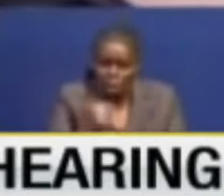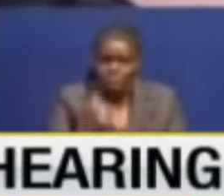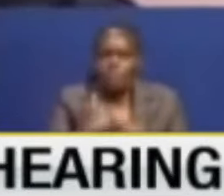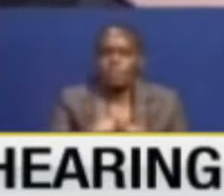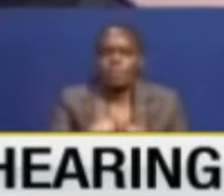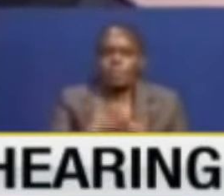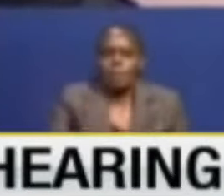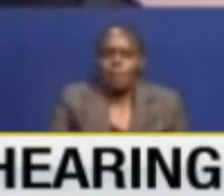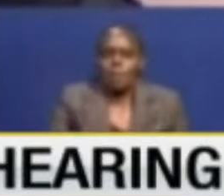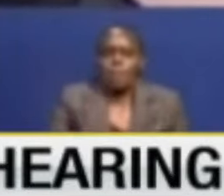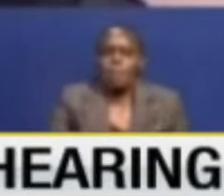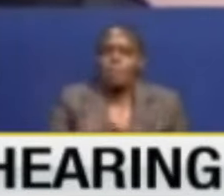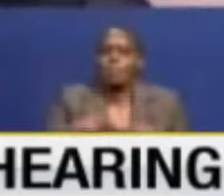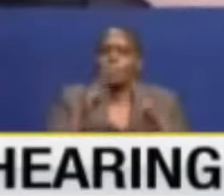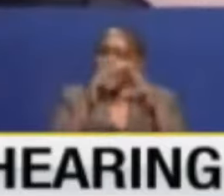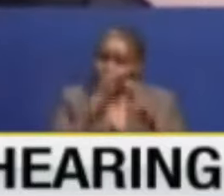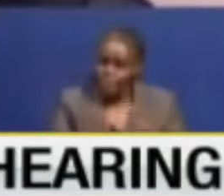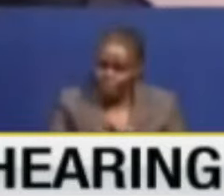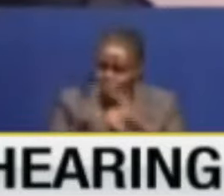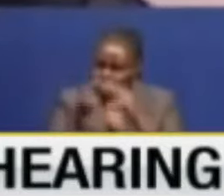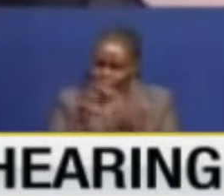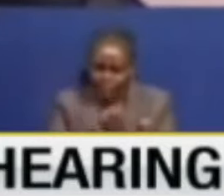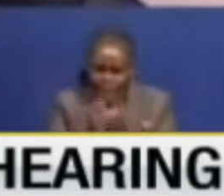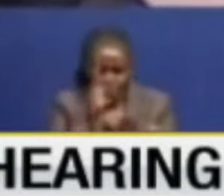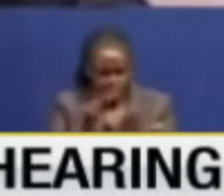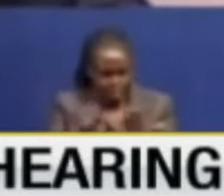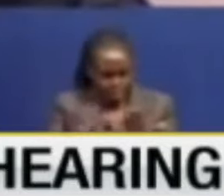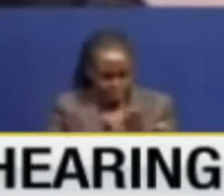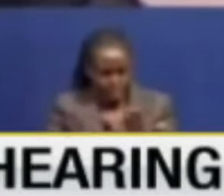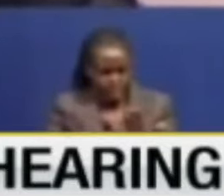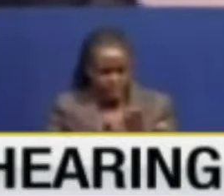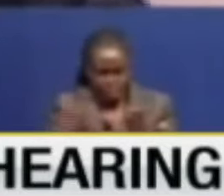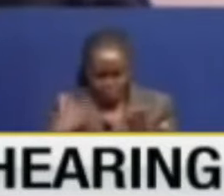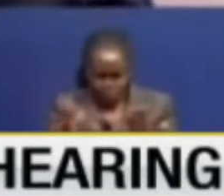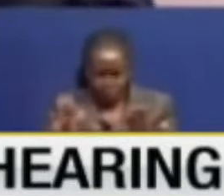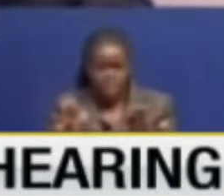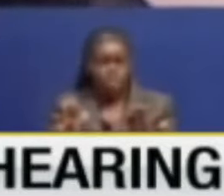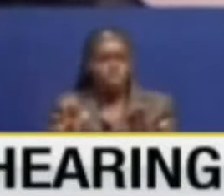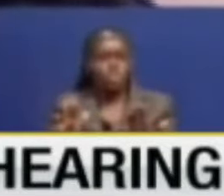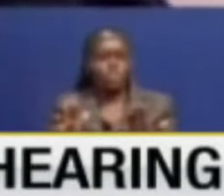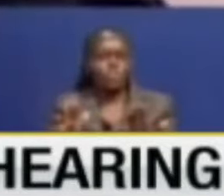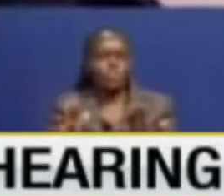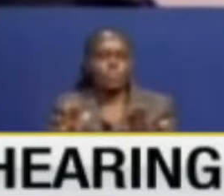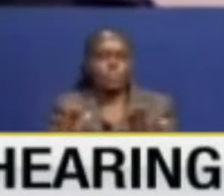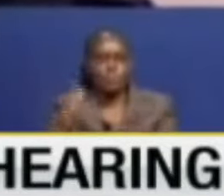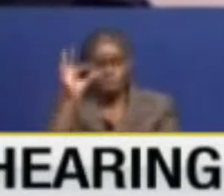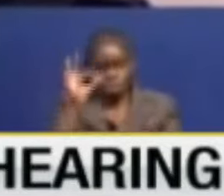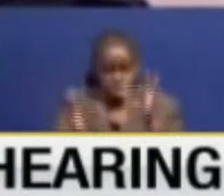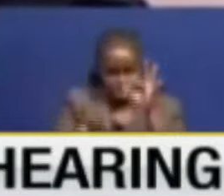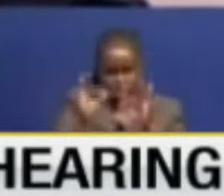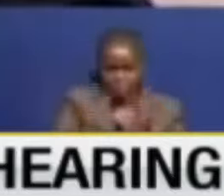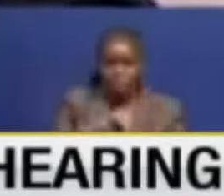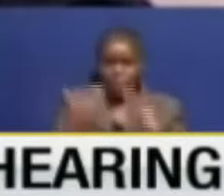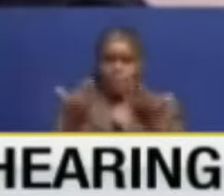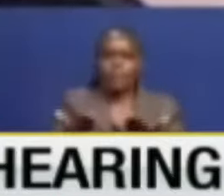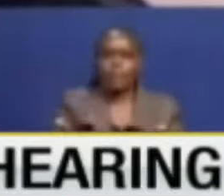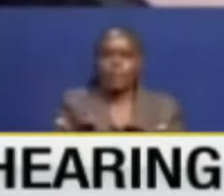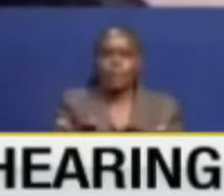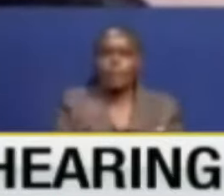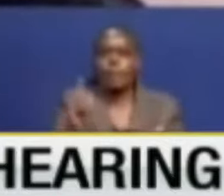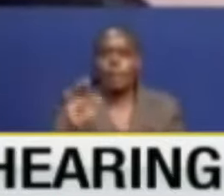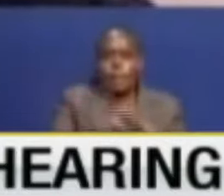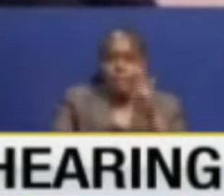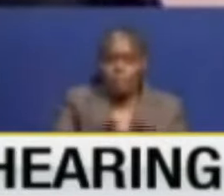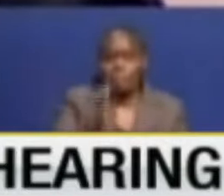this house that we look to the facts of the case and dispense with substantive justice. The first